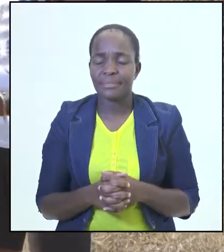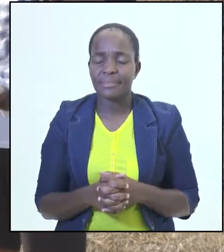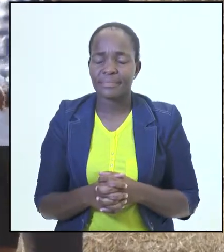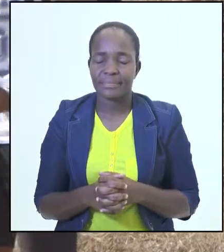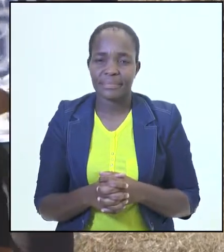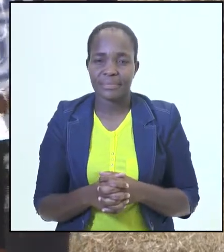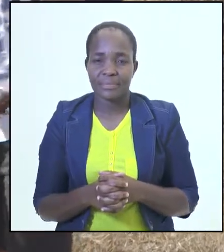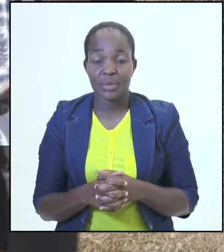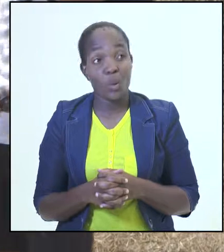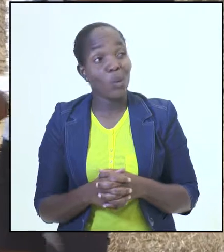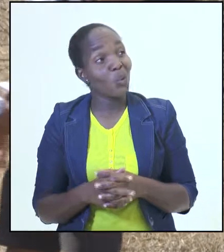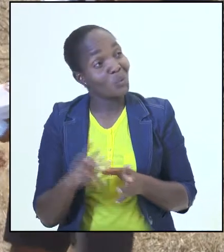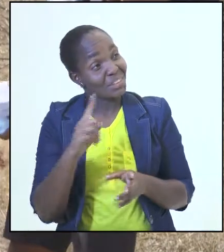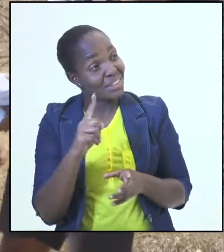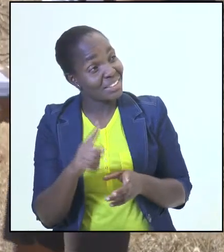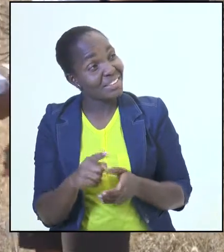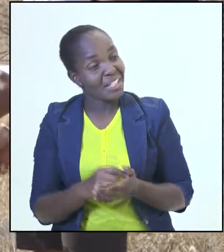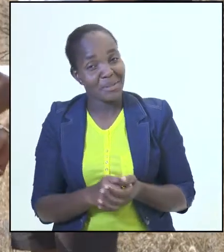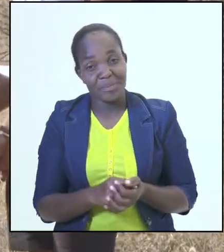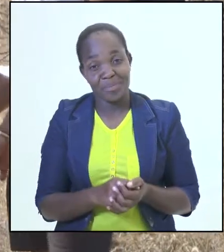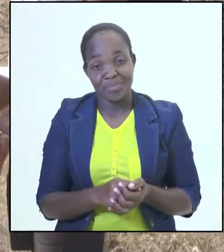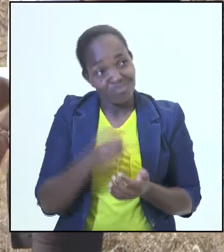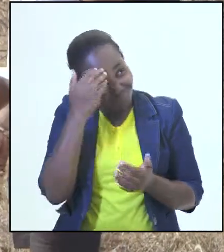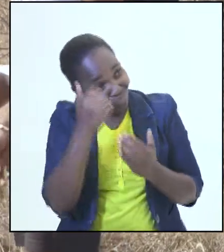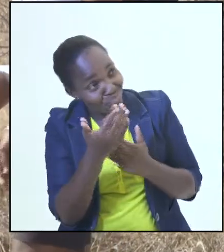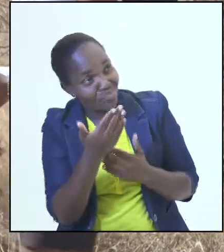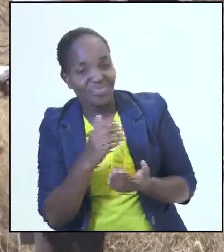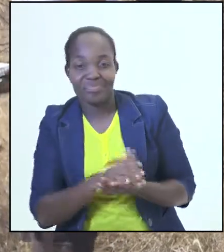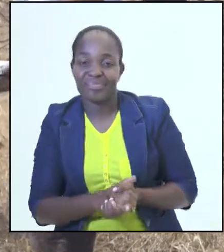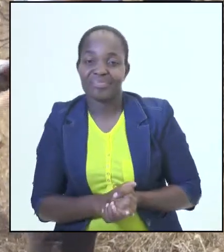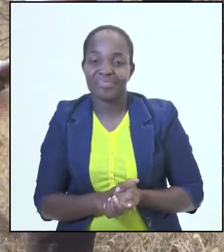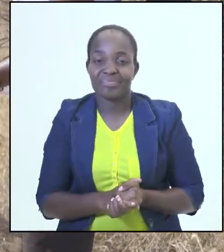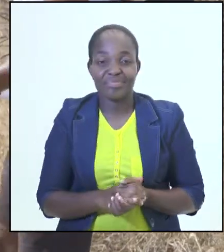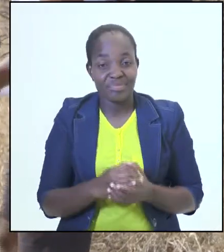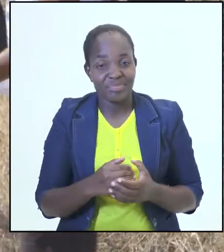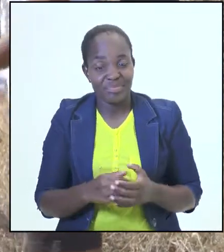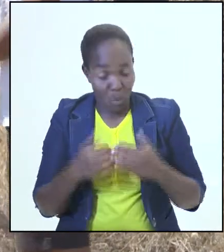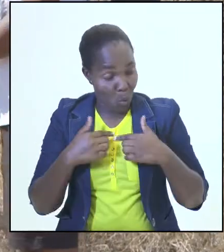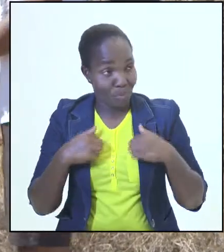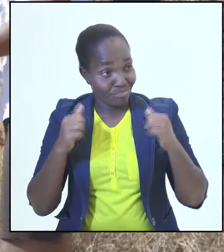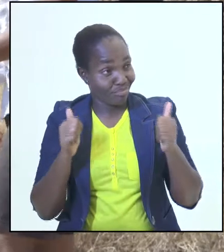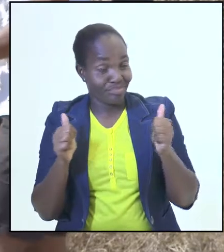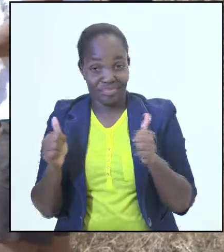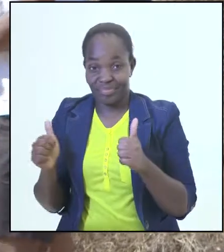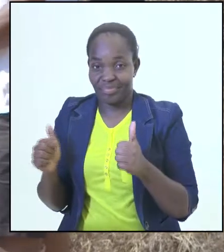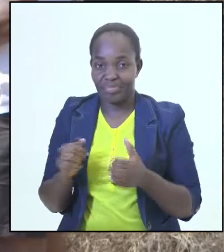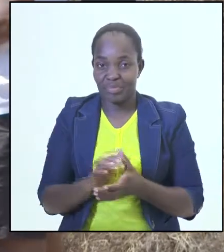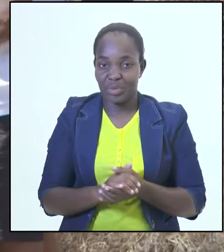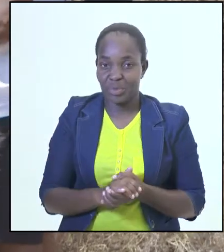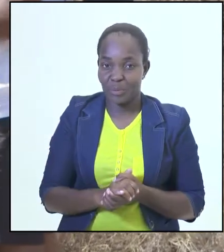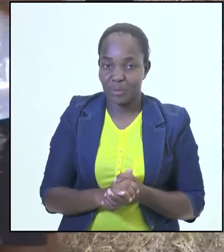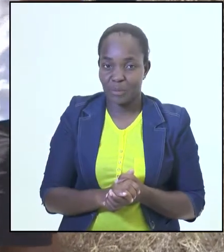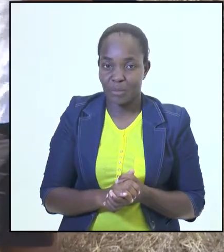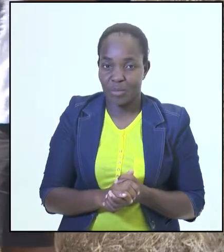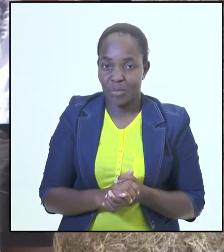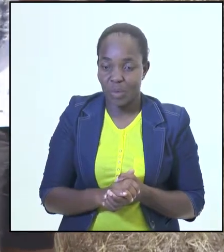Oh, Mr. Fredericks. Oh, Mr. Fredericks, good morning. Hi, how are you all? We're fine, sir. How are you? Good. What a lovely morning we have chosen